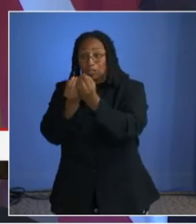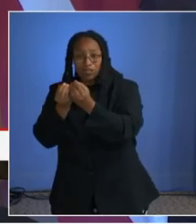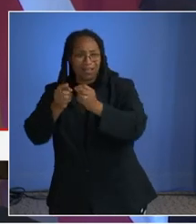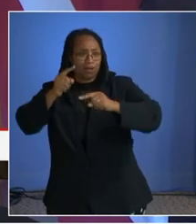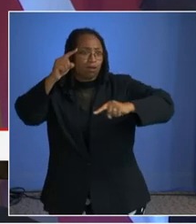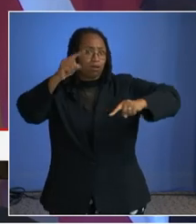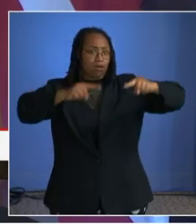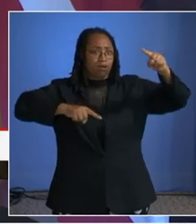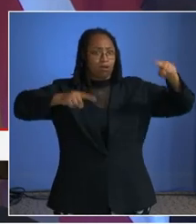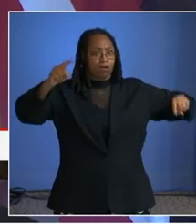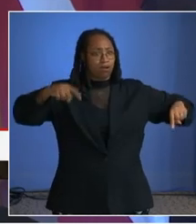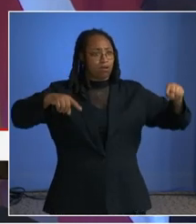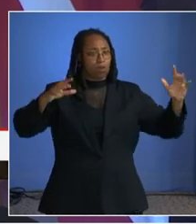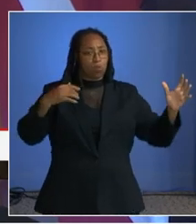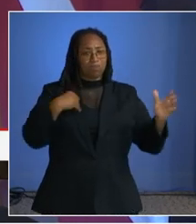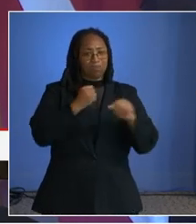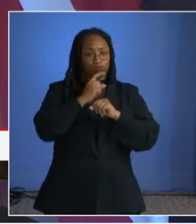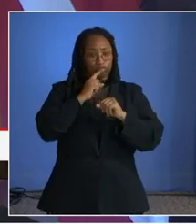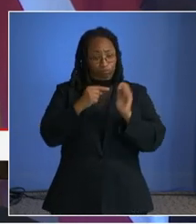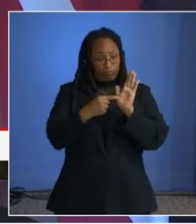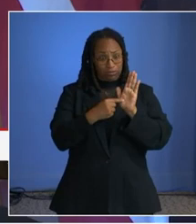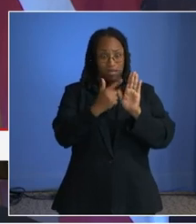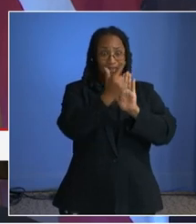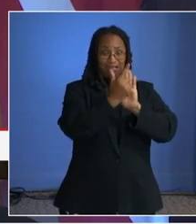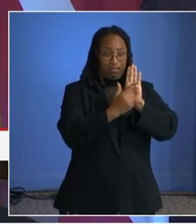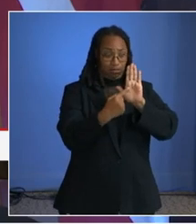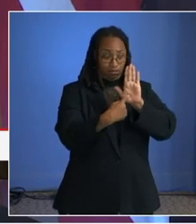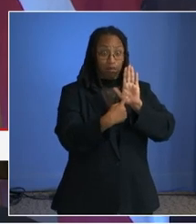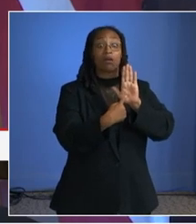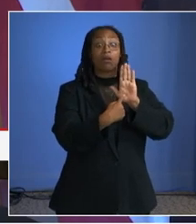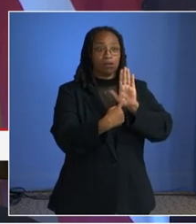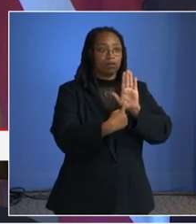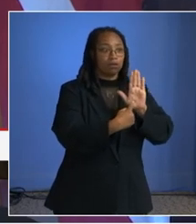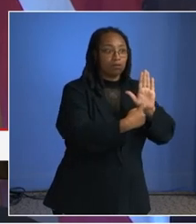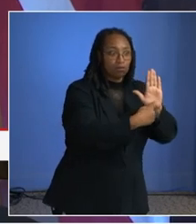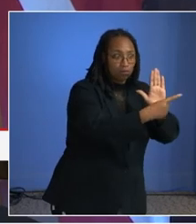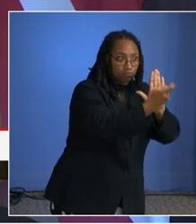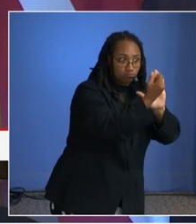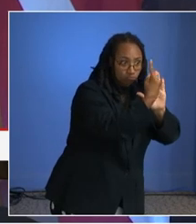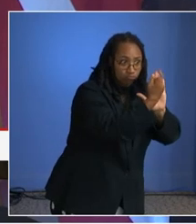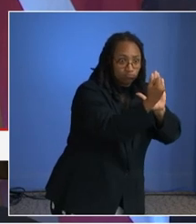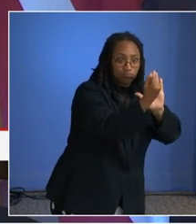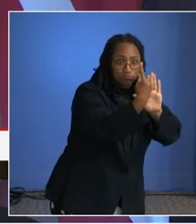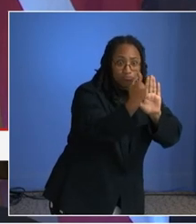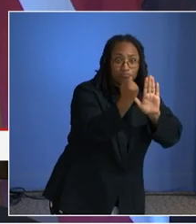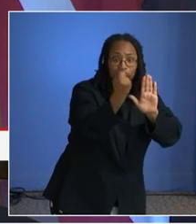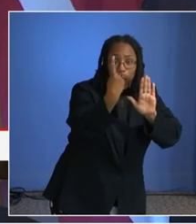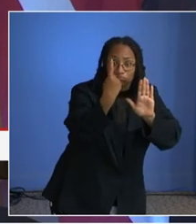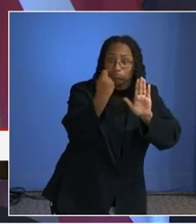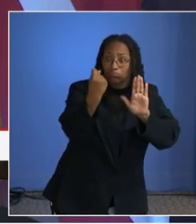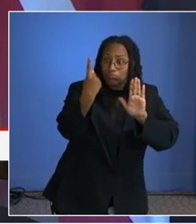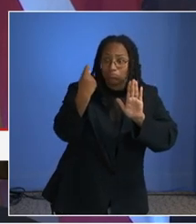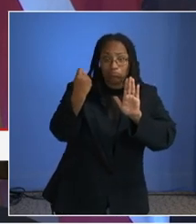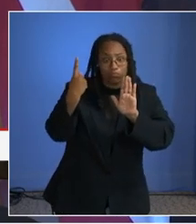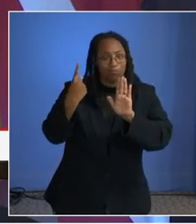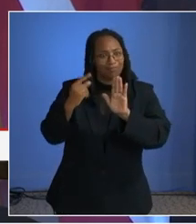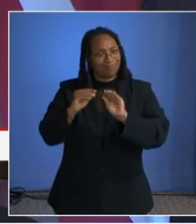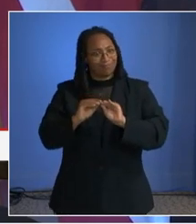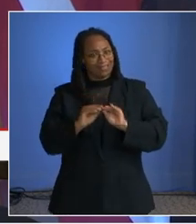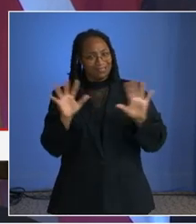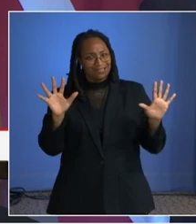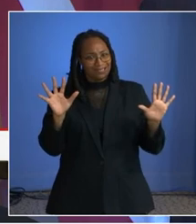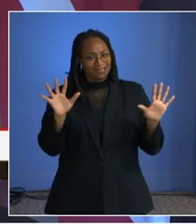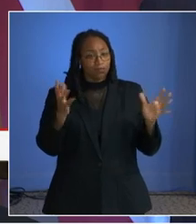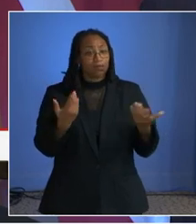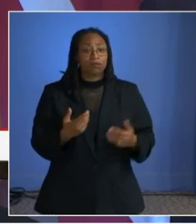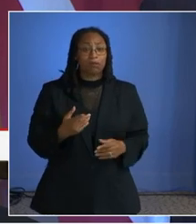understands the expectations. More importantly, that everyone understands where they can go for help. If